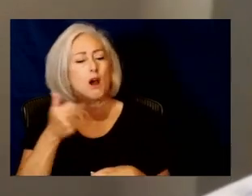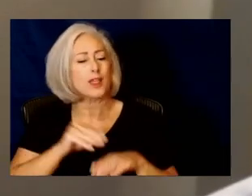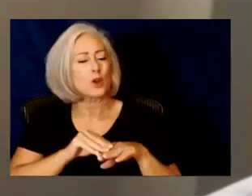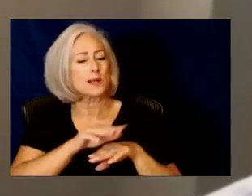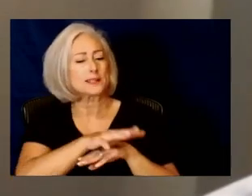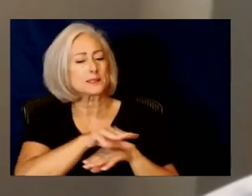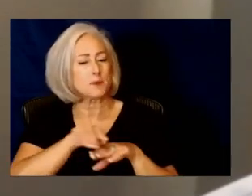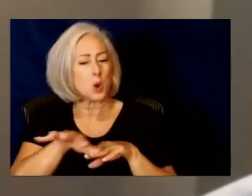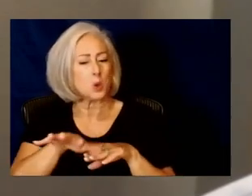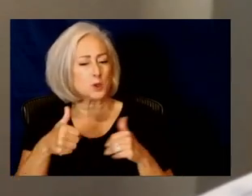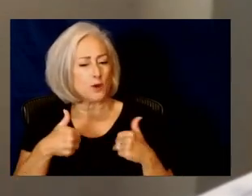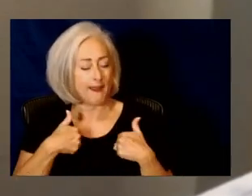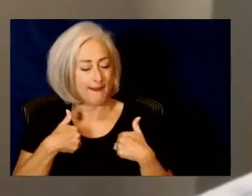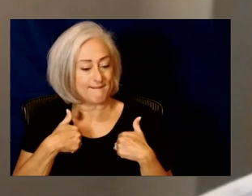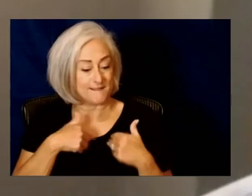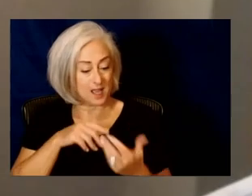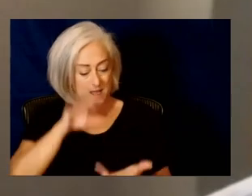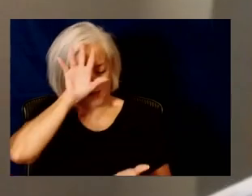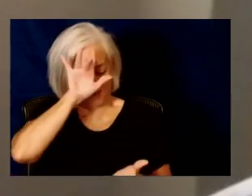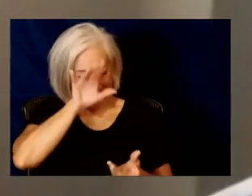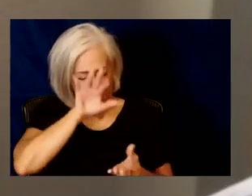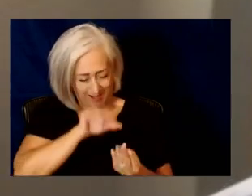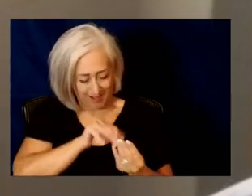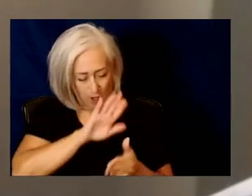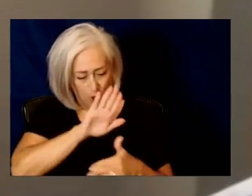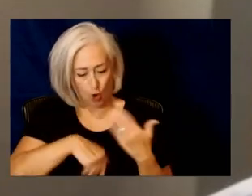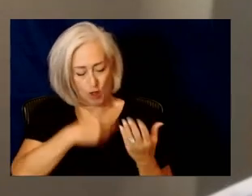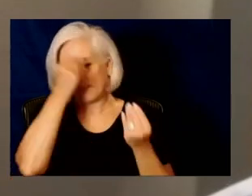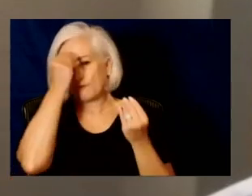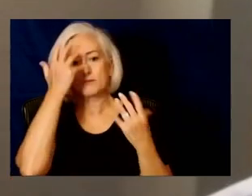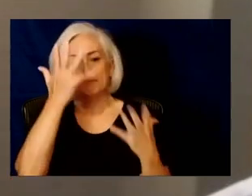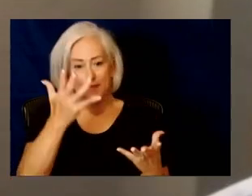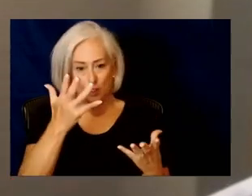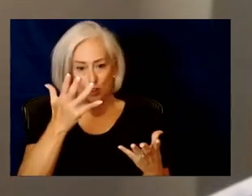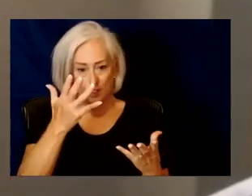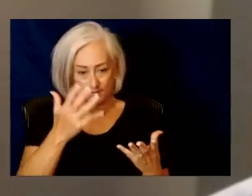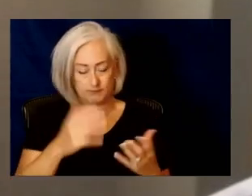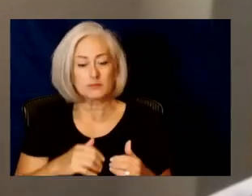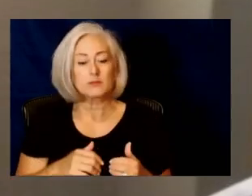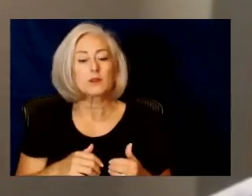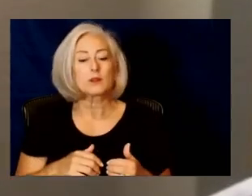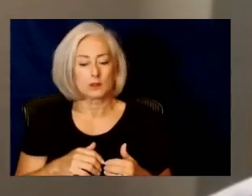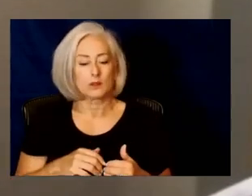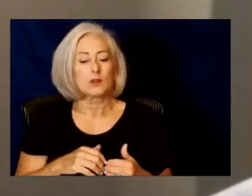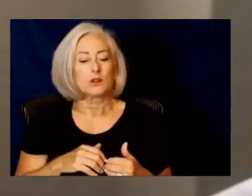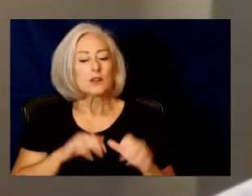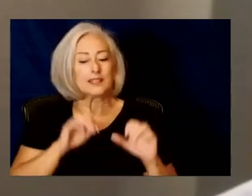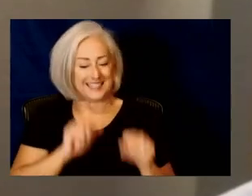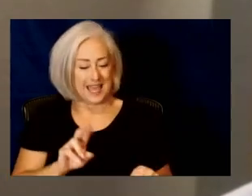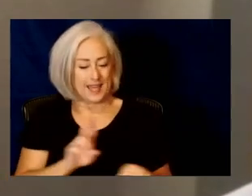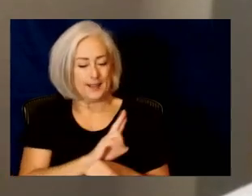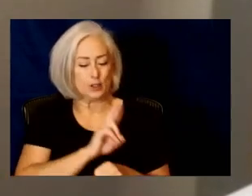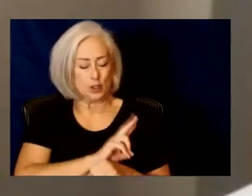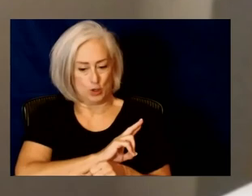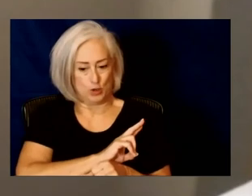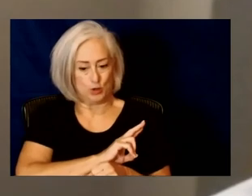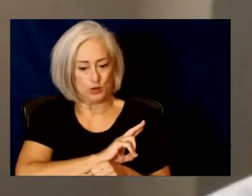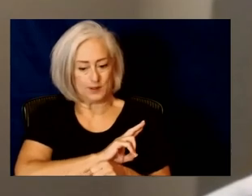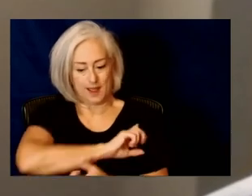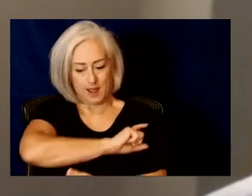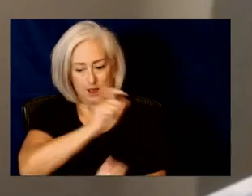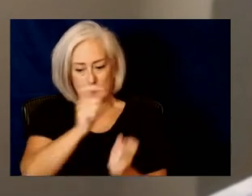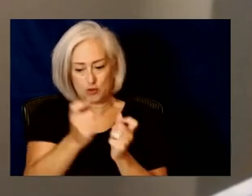That total amount of information, including the gene mutations that they have within their cancer, can be used to then tailor a very